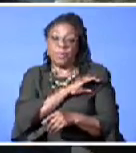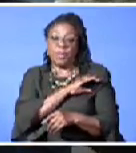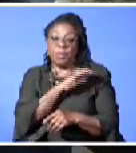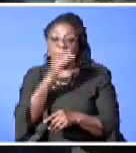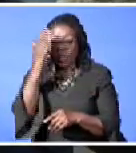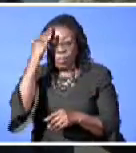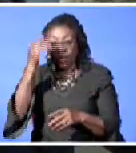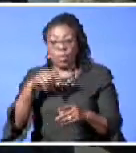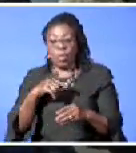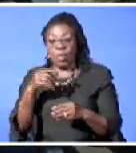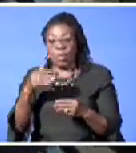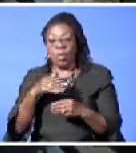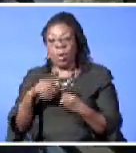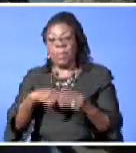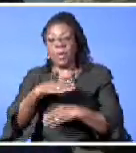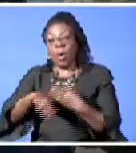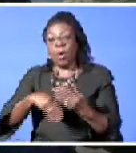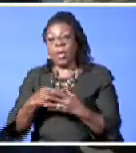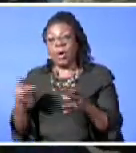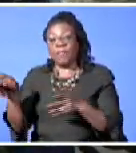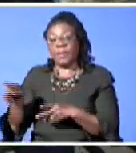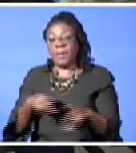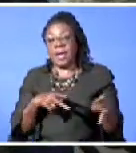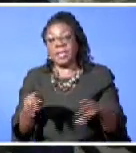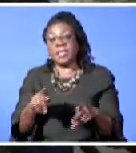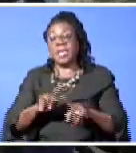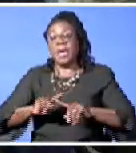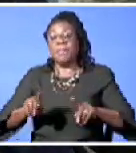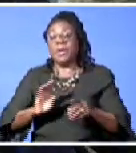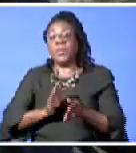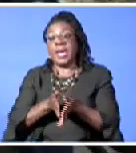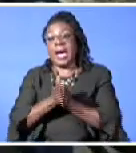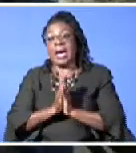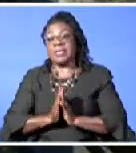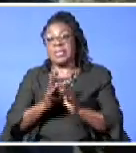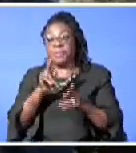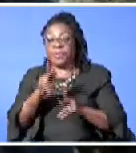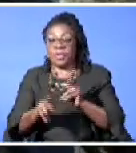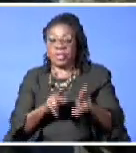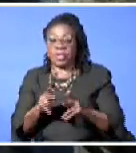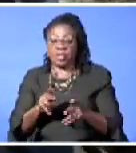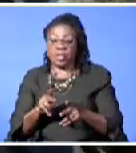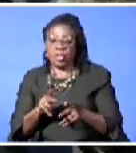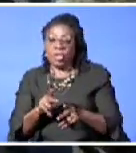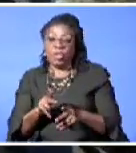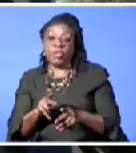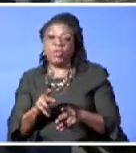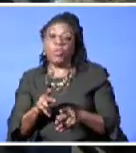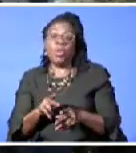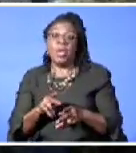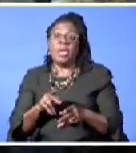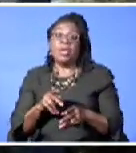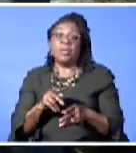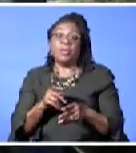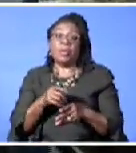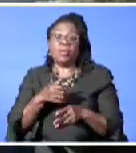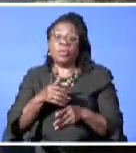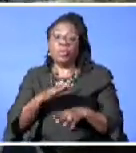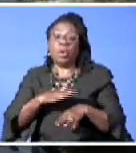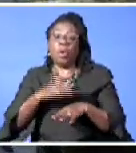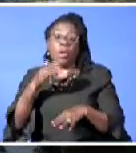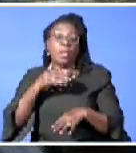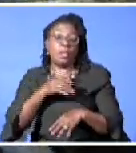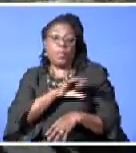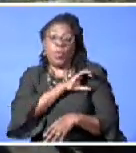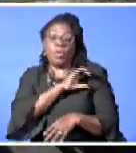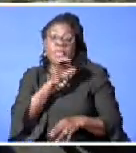these parties and these clubs while they're out there in every community, and they're checking and ensuring